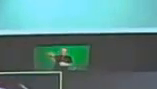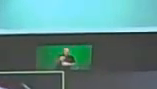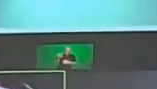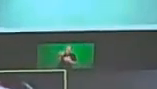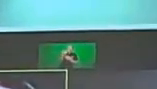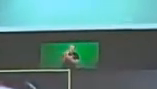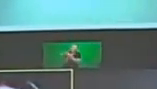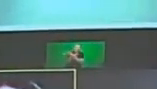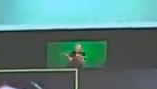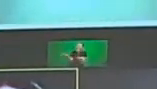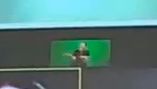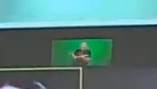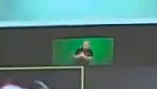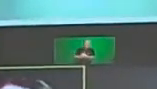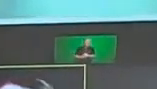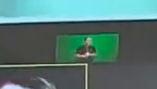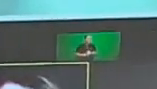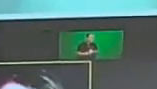or the services?